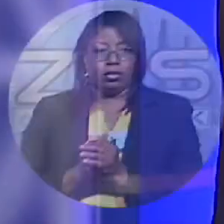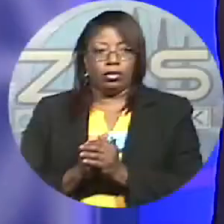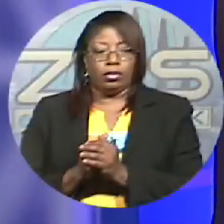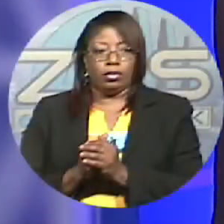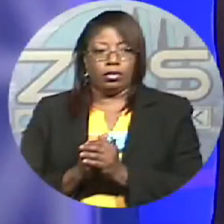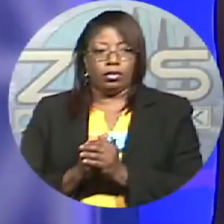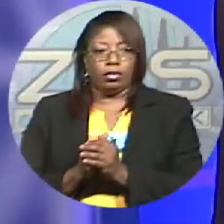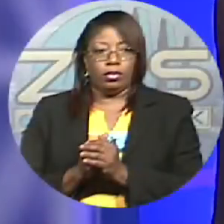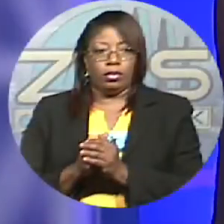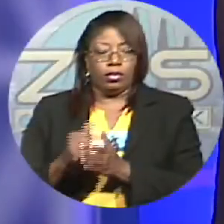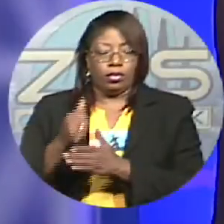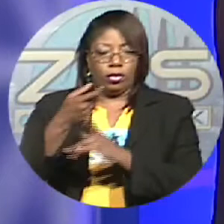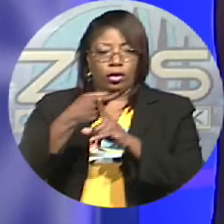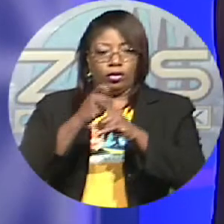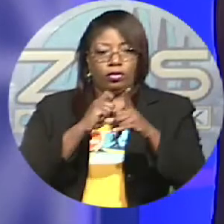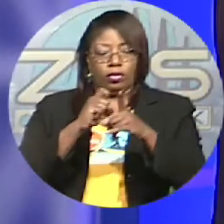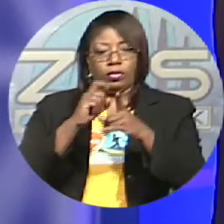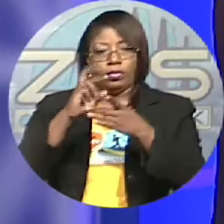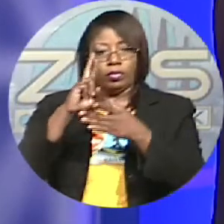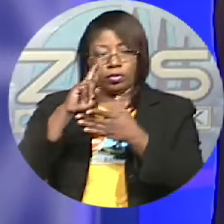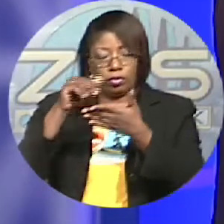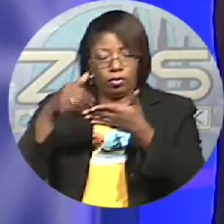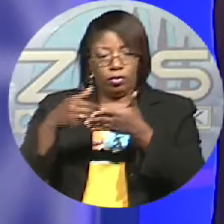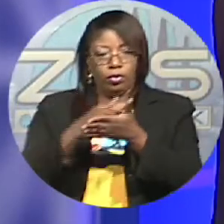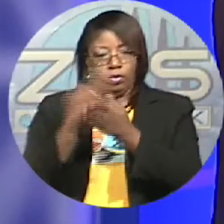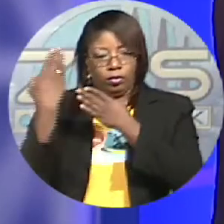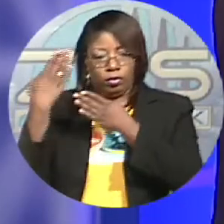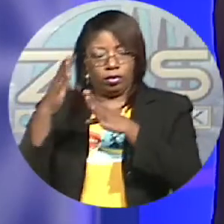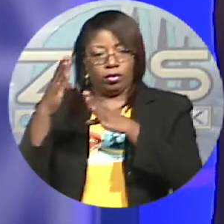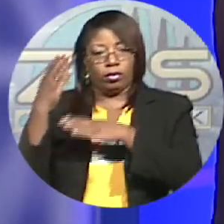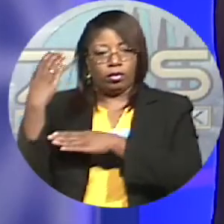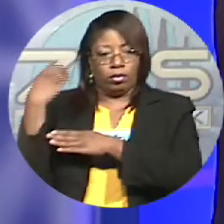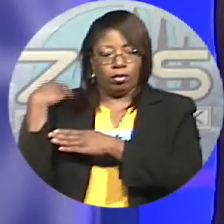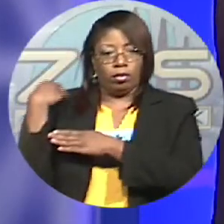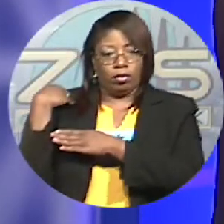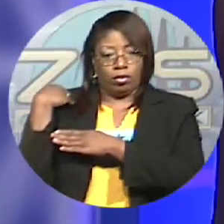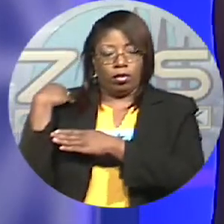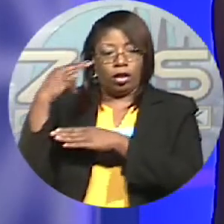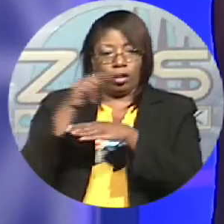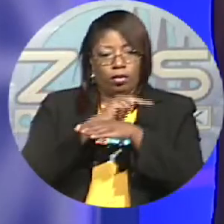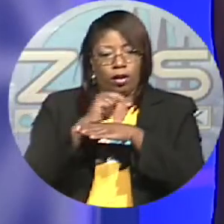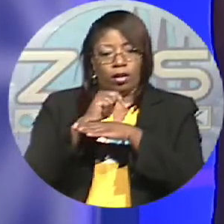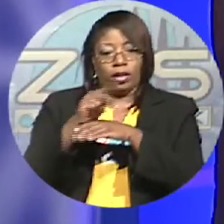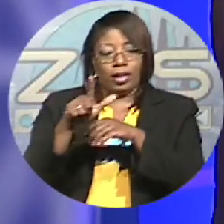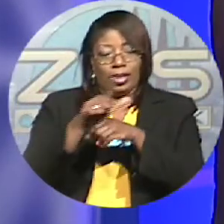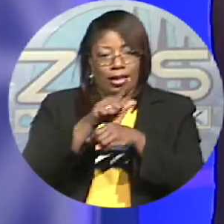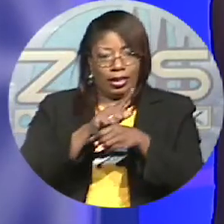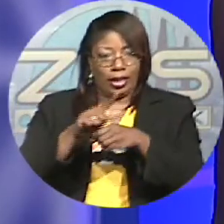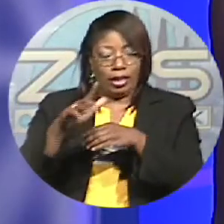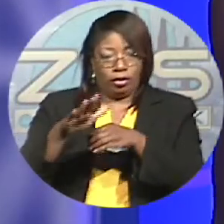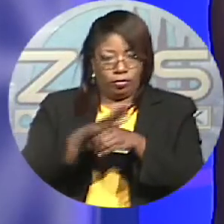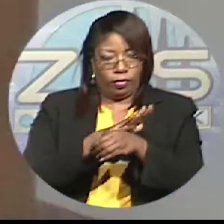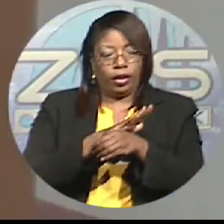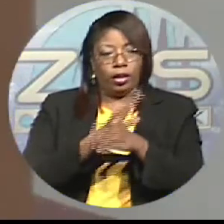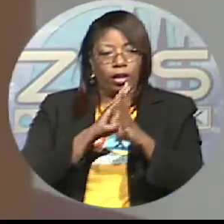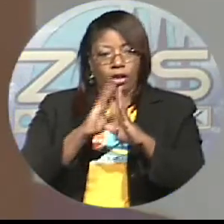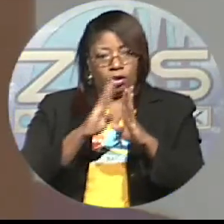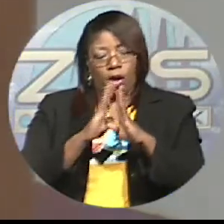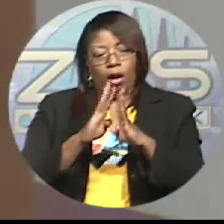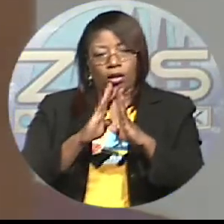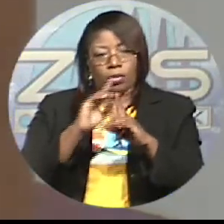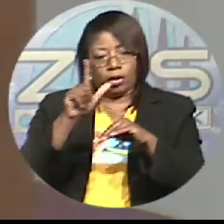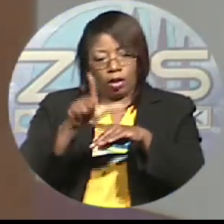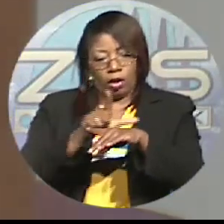Welcome back. Officials from Renew Bahamas, managers of the New Providence landfill, addressed professional engineers last week about the